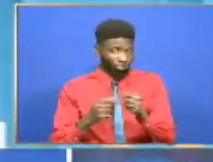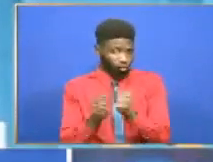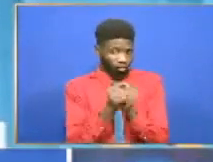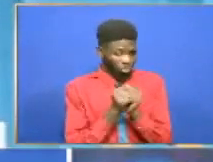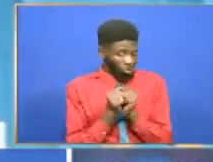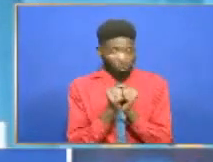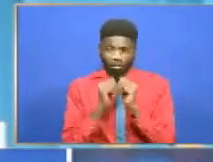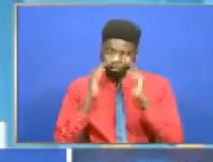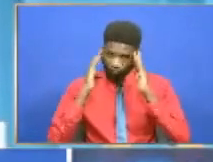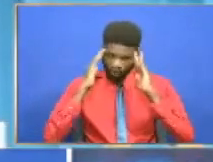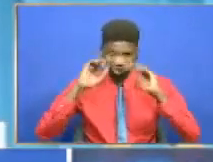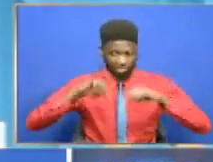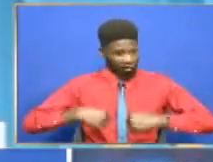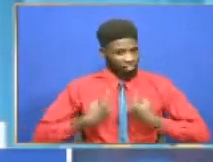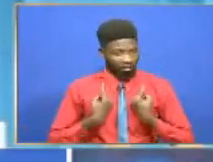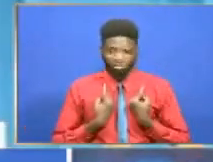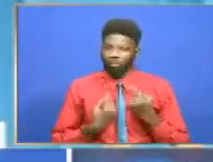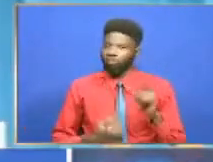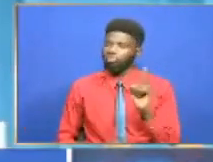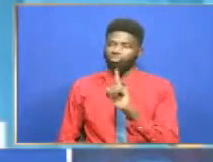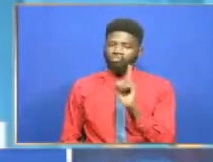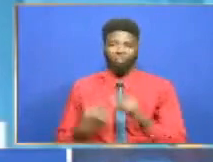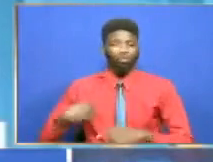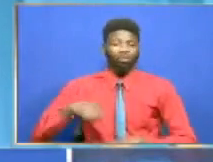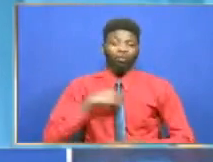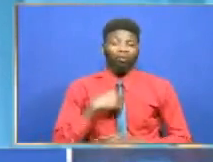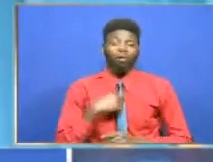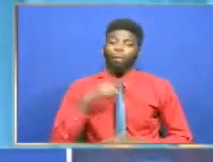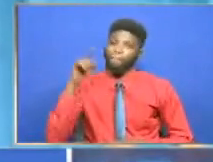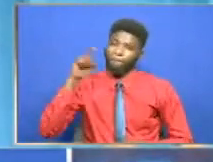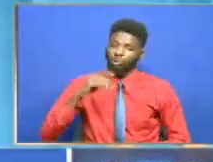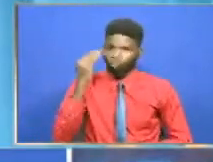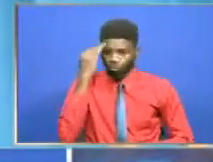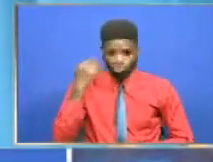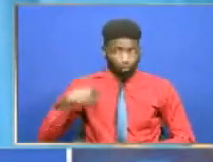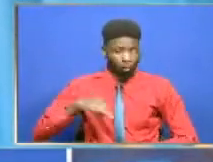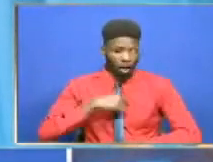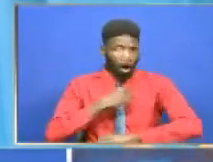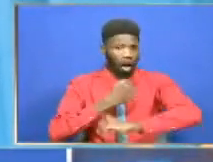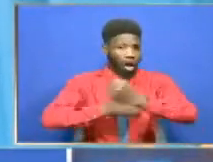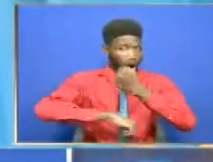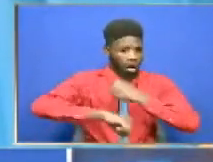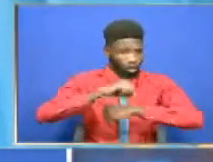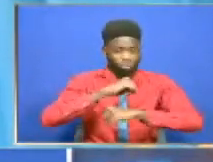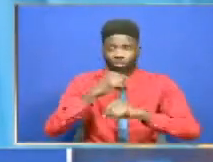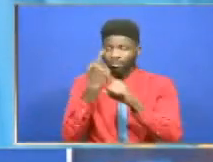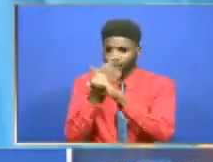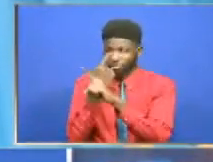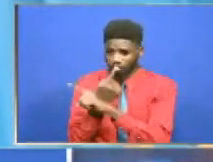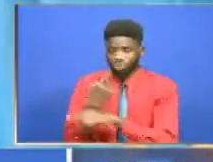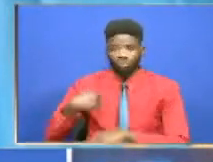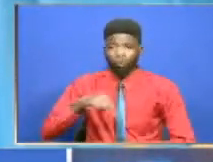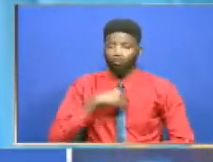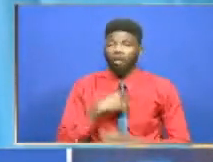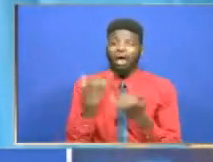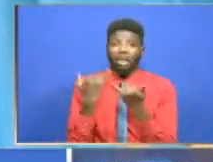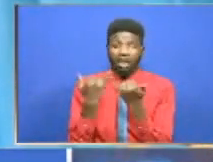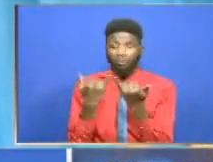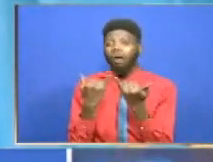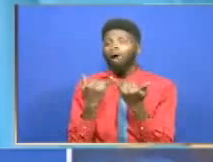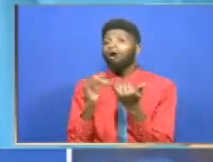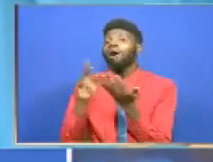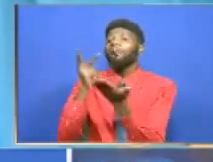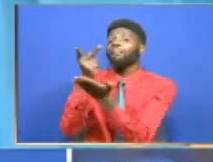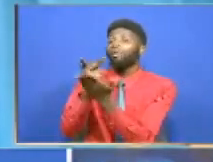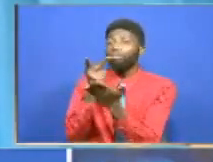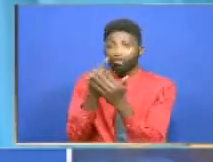tuingie. Tujue ya kwamba yale tunafanya, yale tunapendekeza, yale